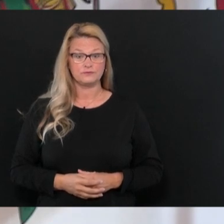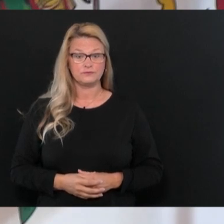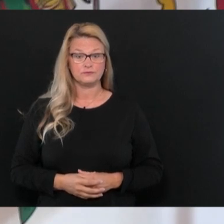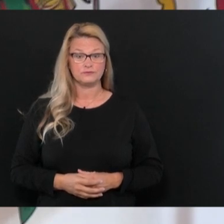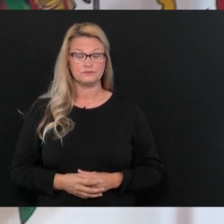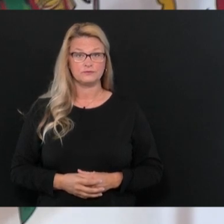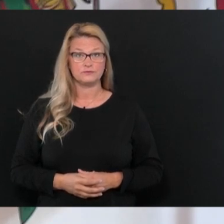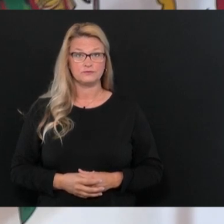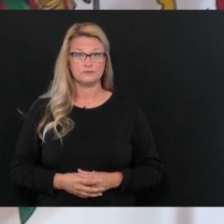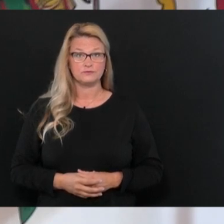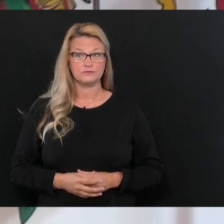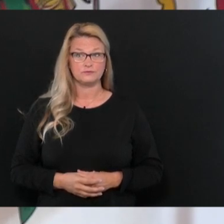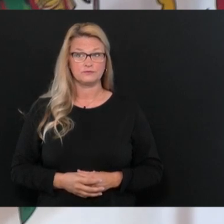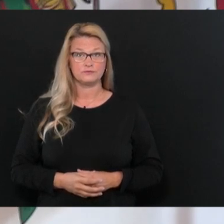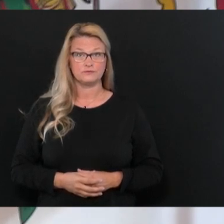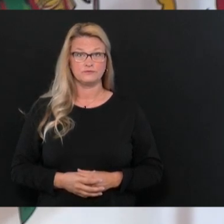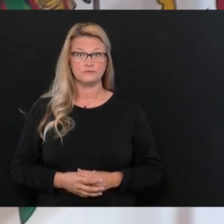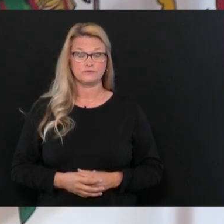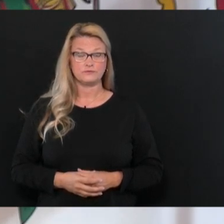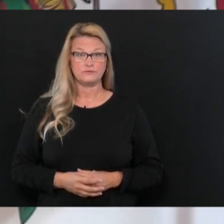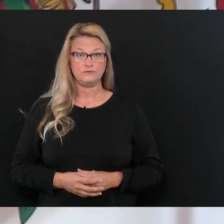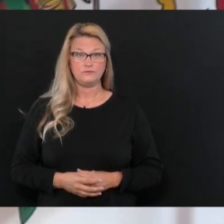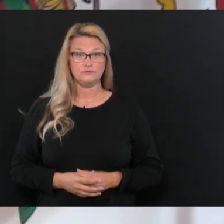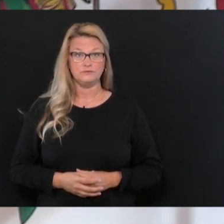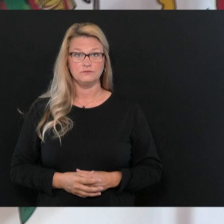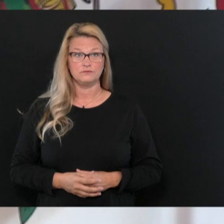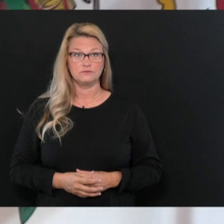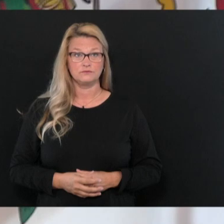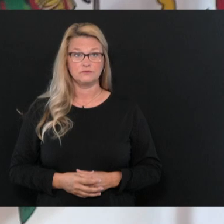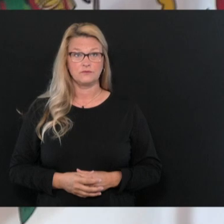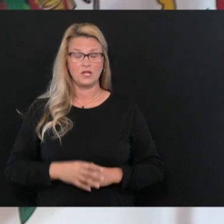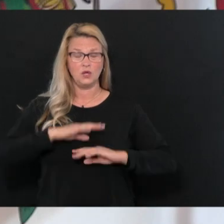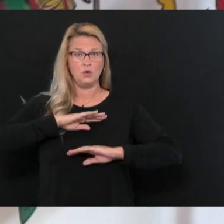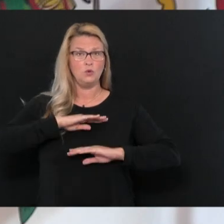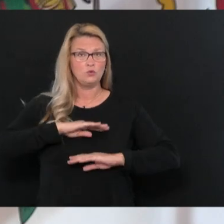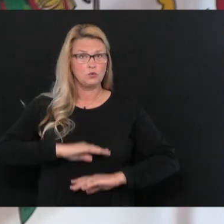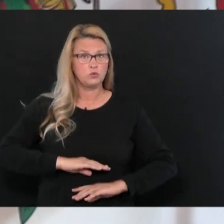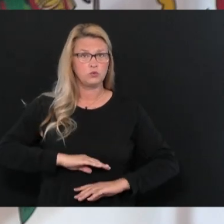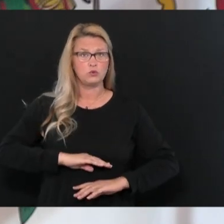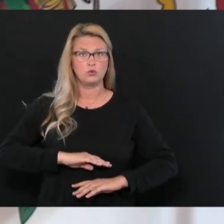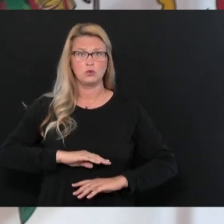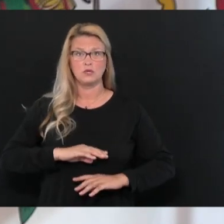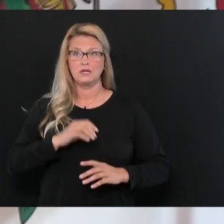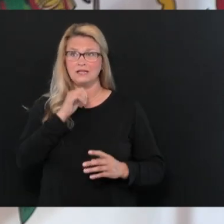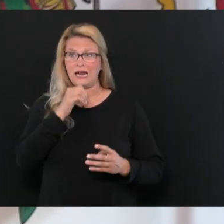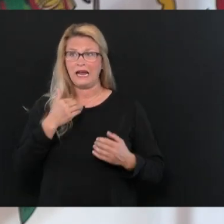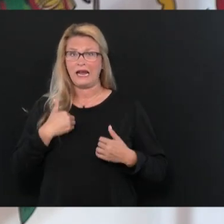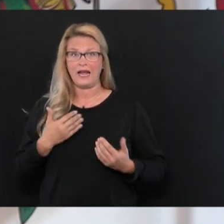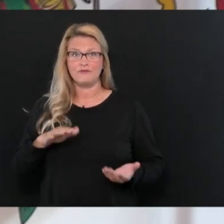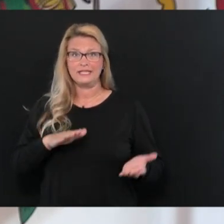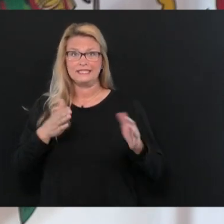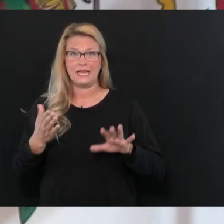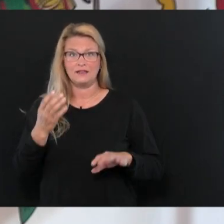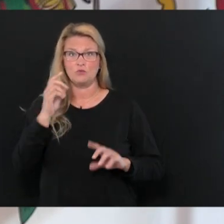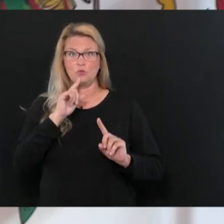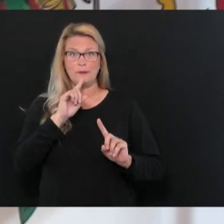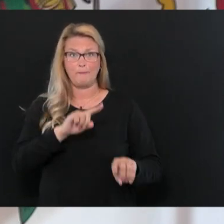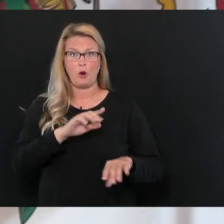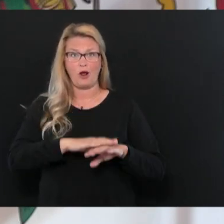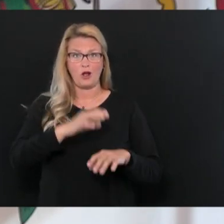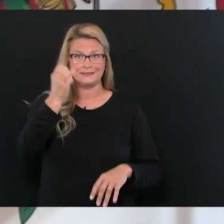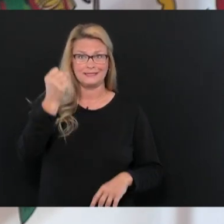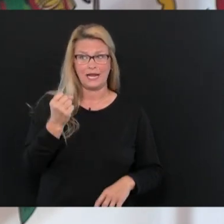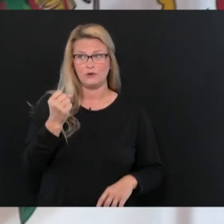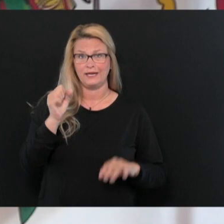I'm pleased with the fact that we didn't have additional deaths on Saturday or Sunday, and